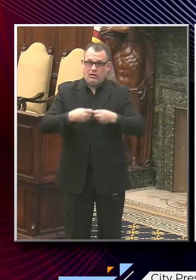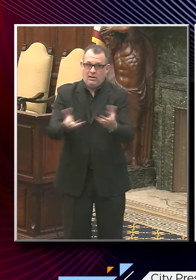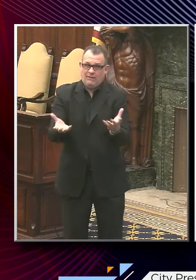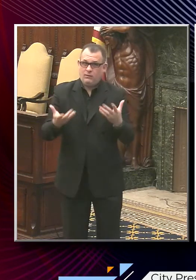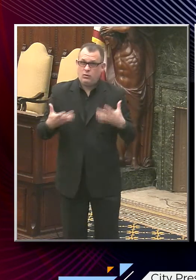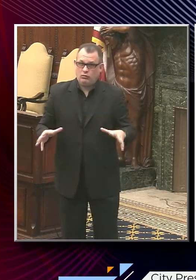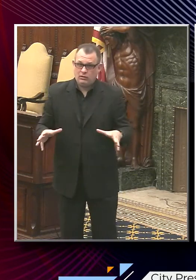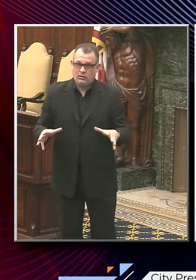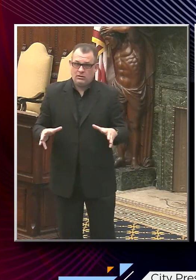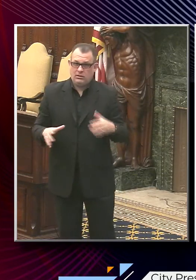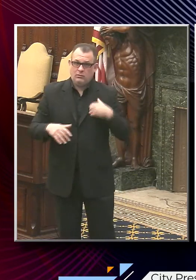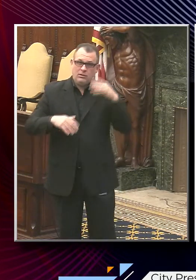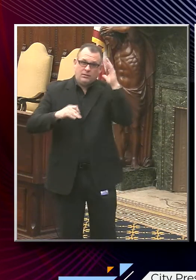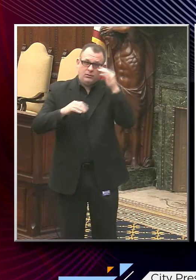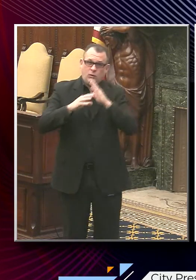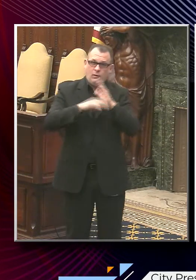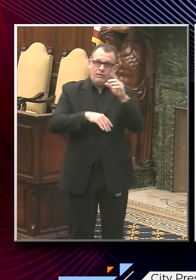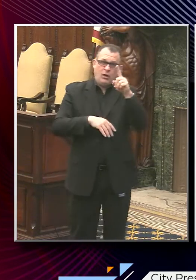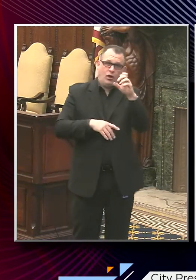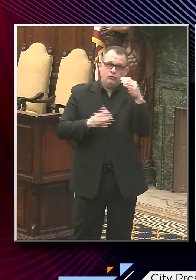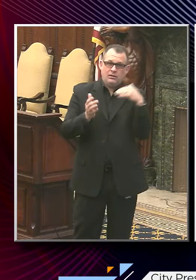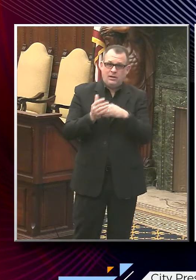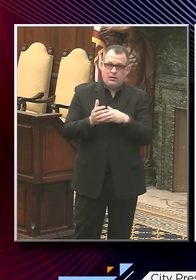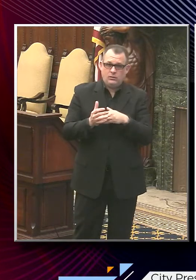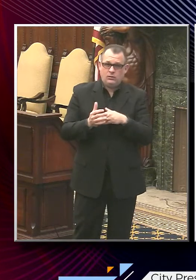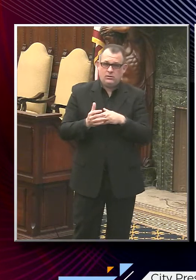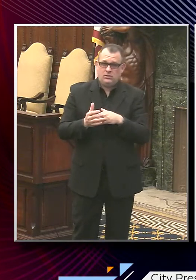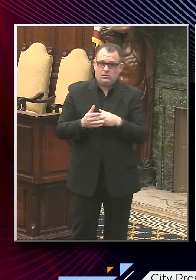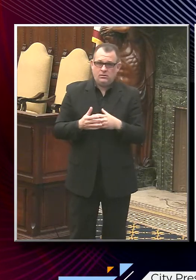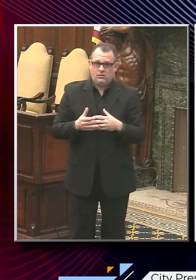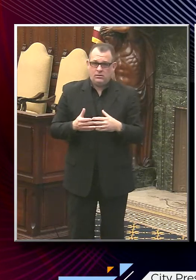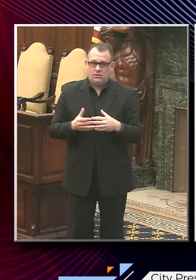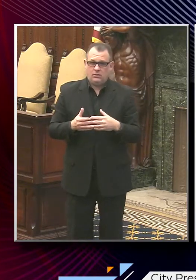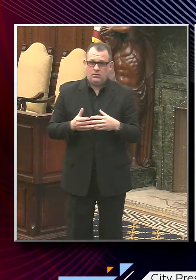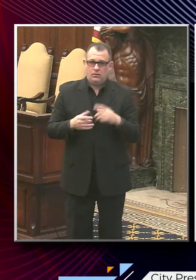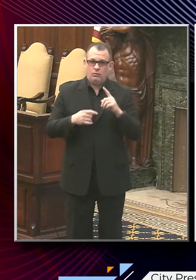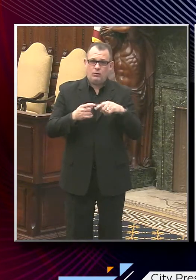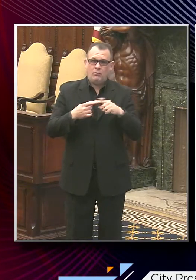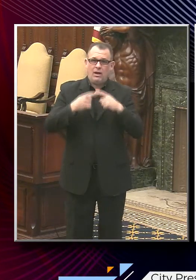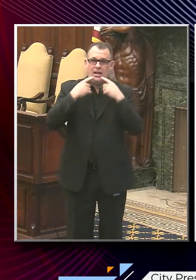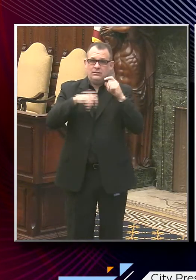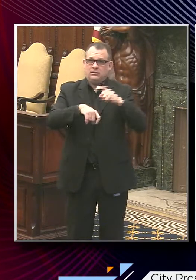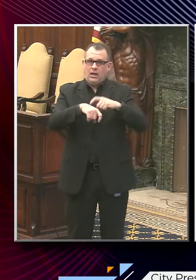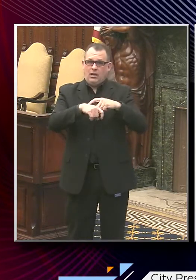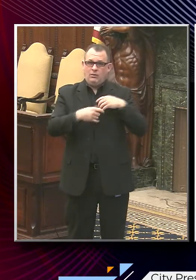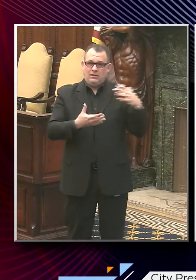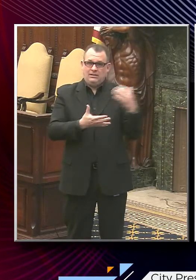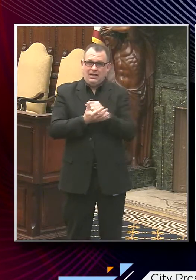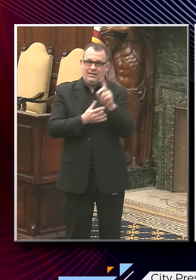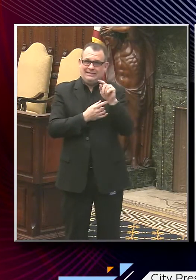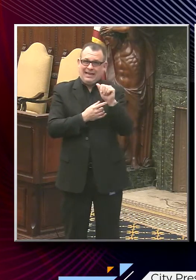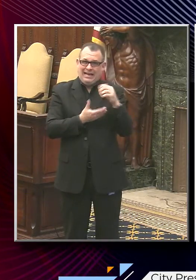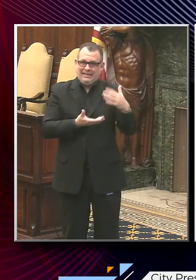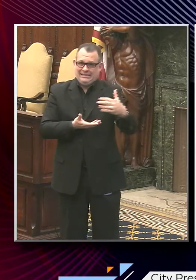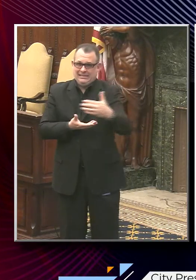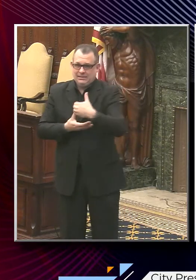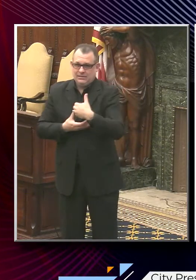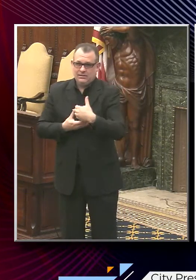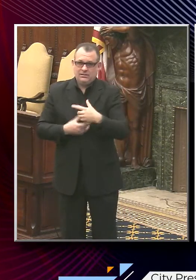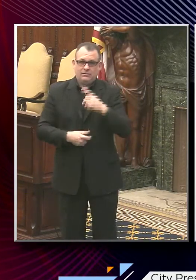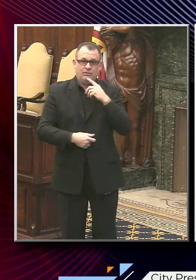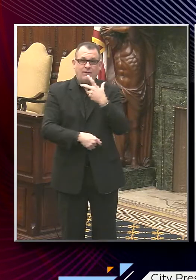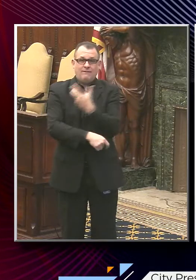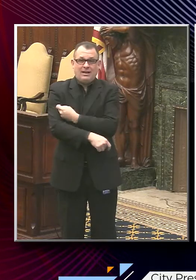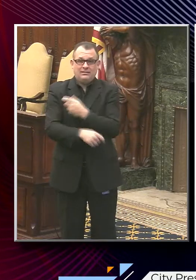be over 100,000 doses by the time we get all of our data in. As far as eligibility for vaccine, we are still in phase